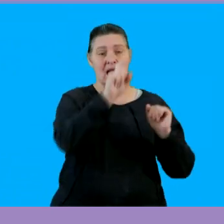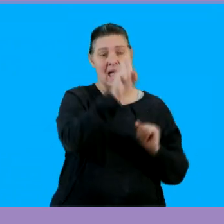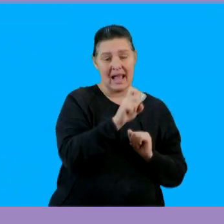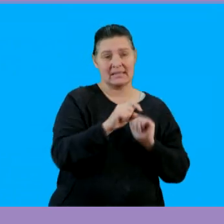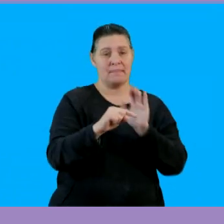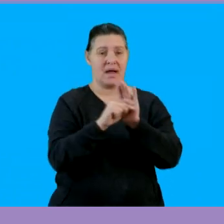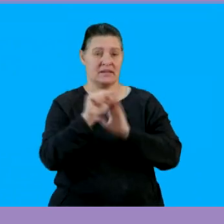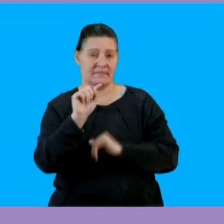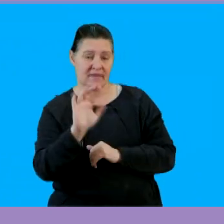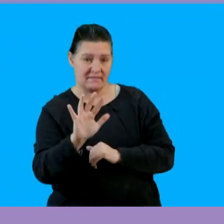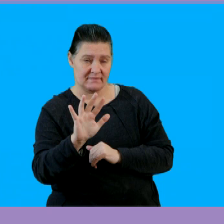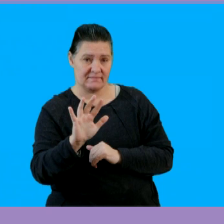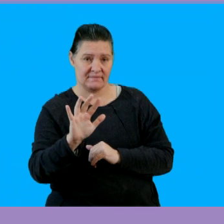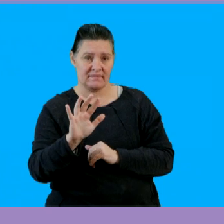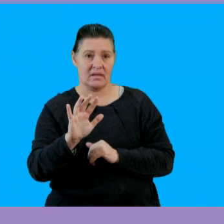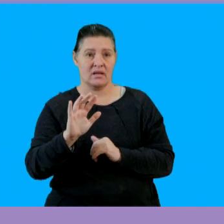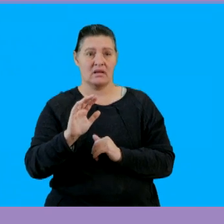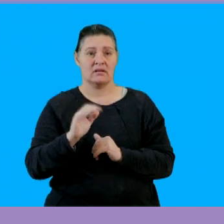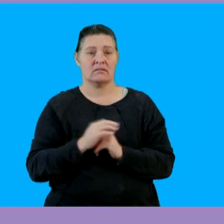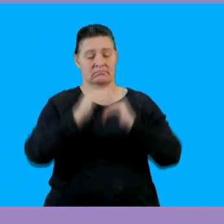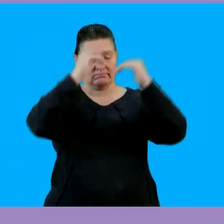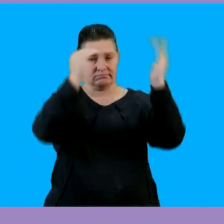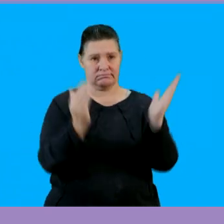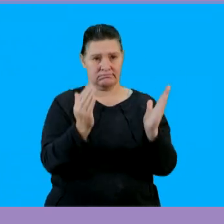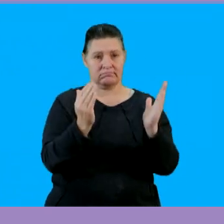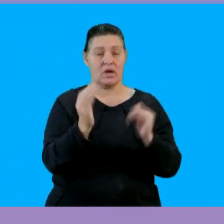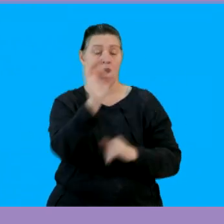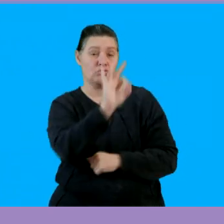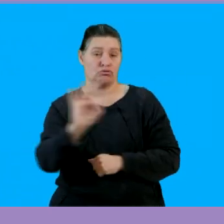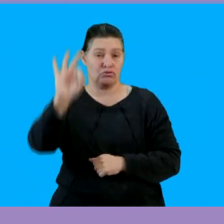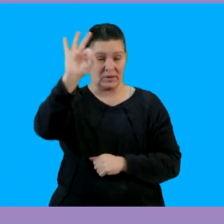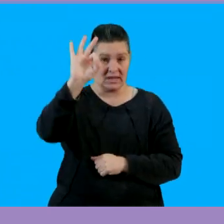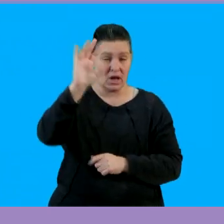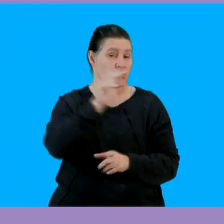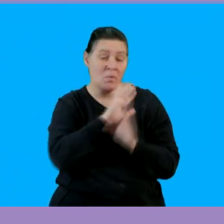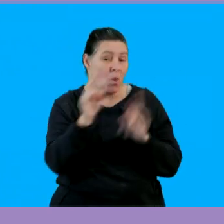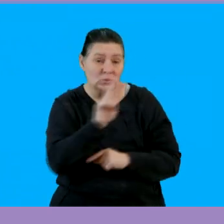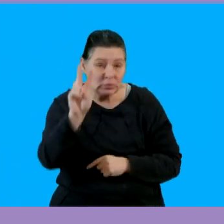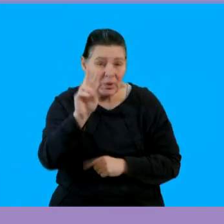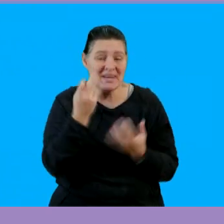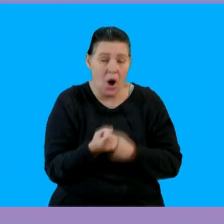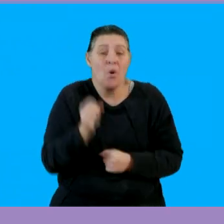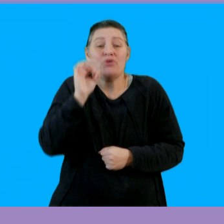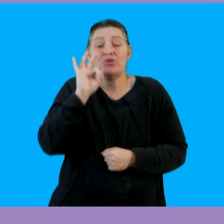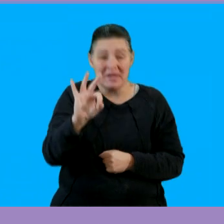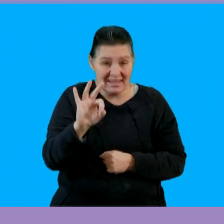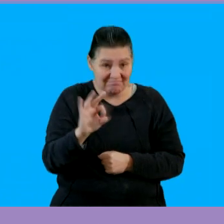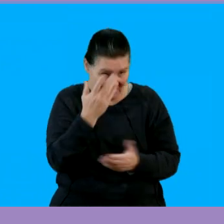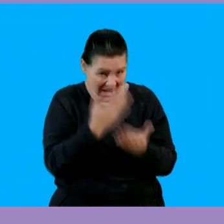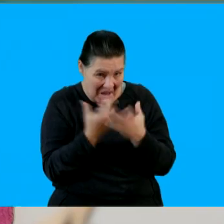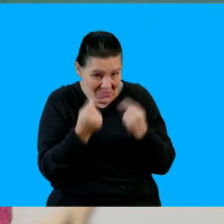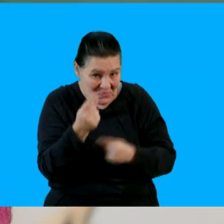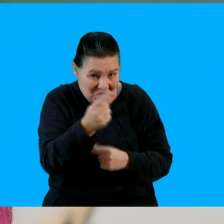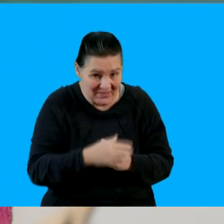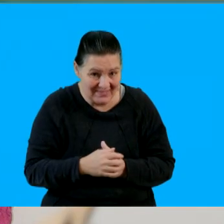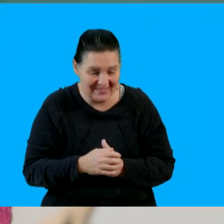brackets x minus 5, and then that whole expression is cubed. So it's no longer squared, it's cubed.